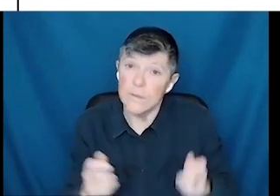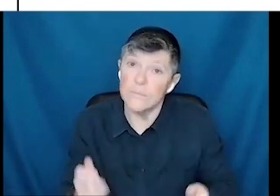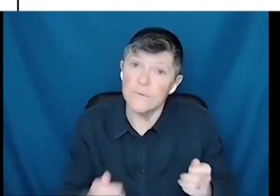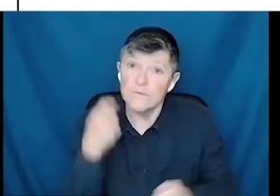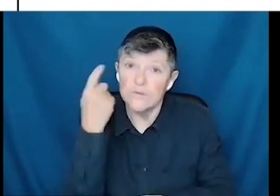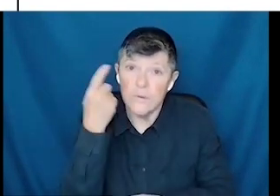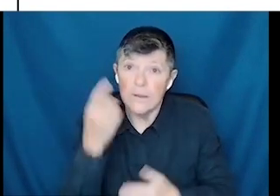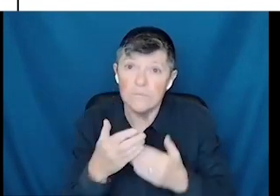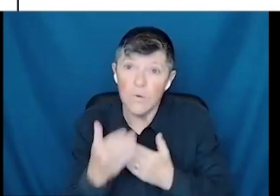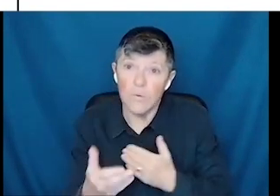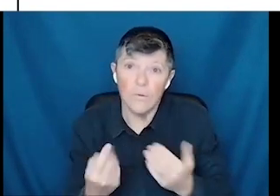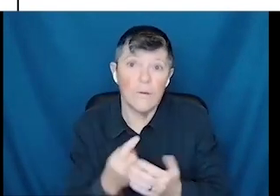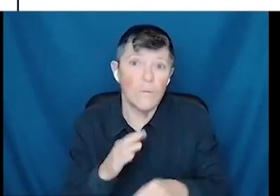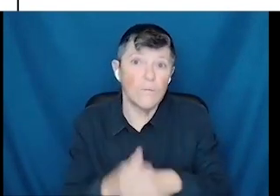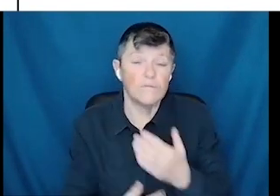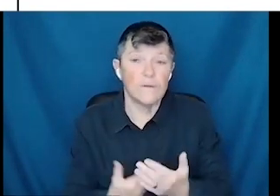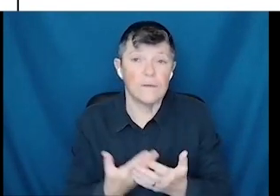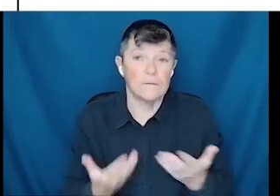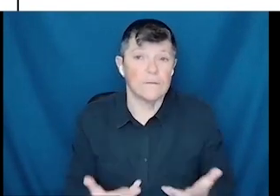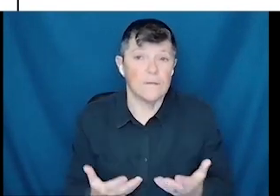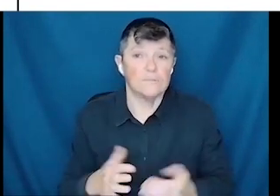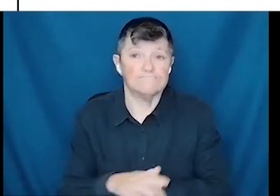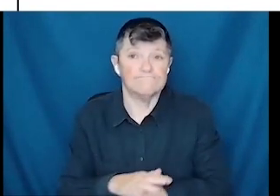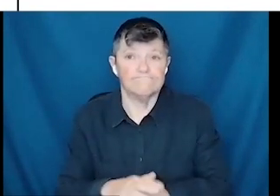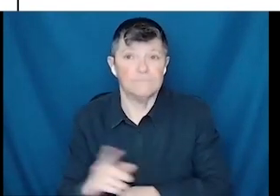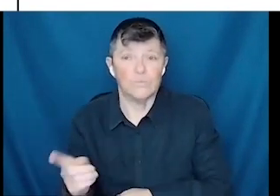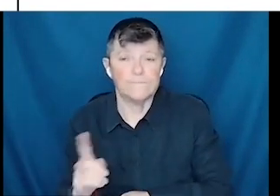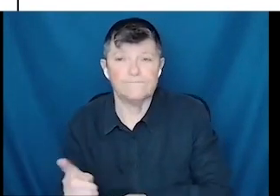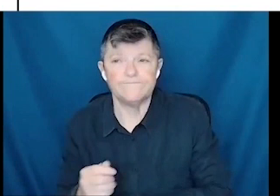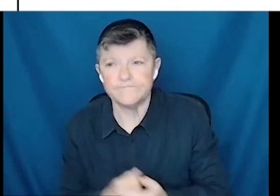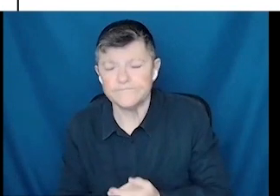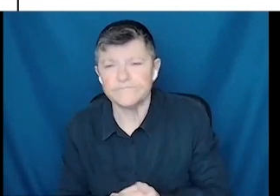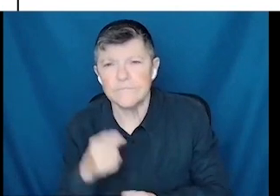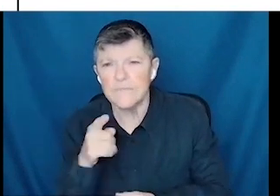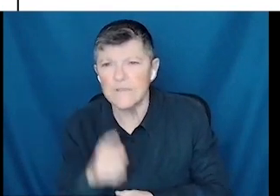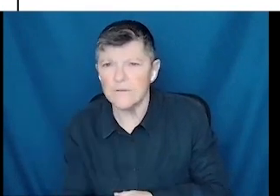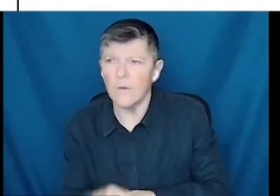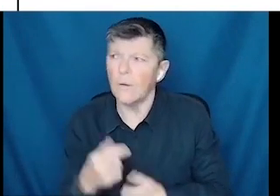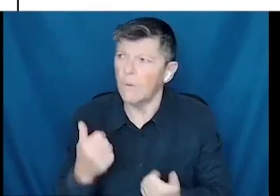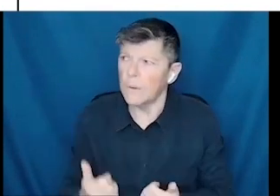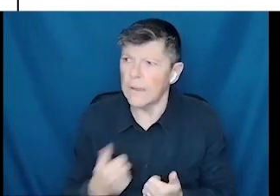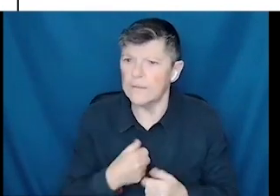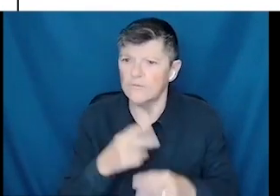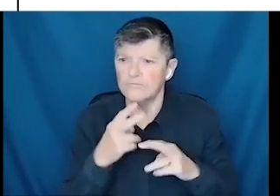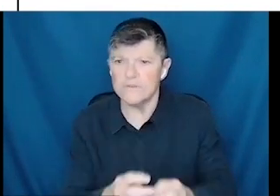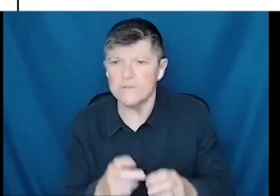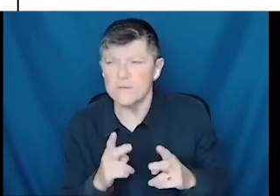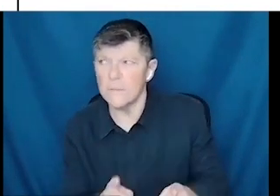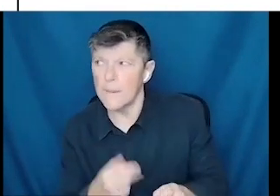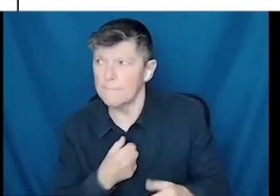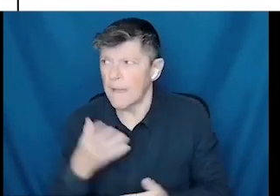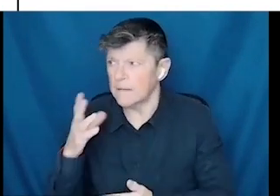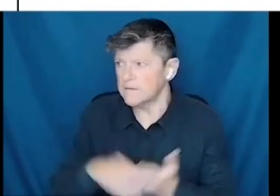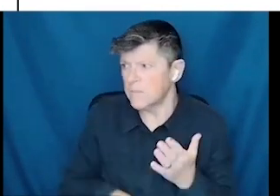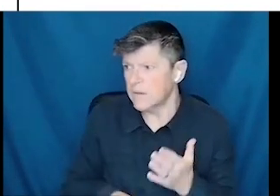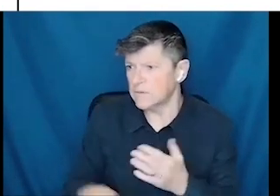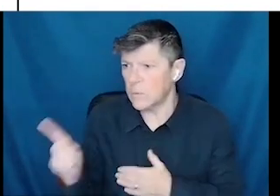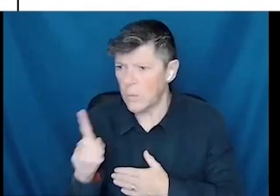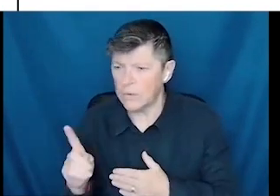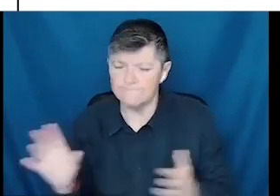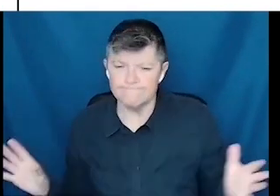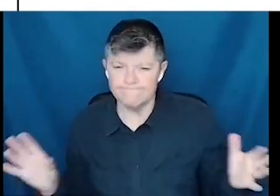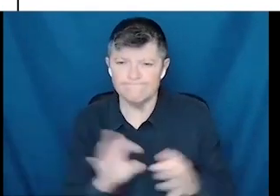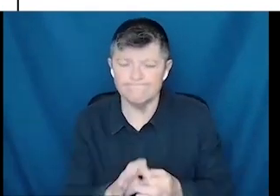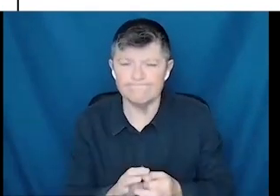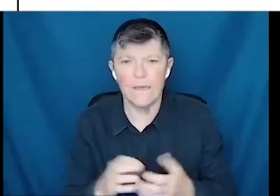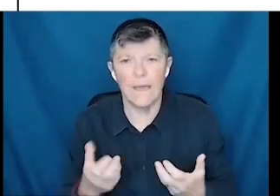current circumstances and link it to see, okay, this is a research method, this is my experience, this is how I can combine the two. And what